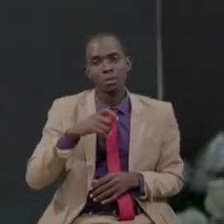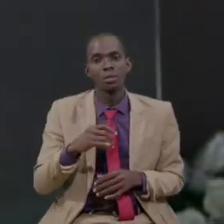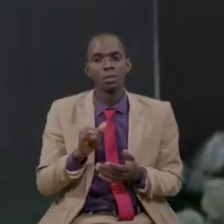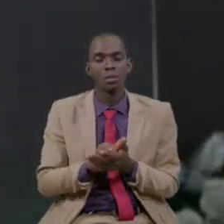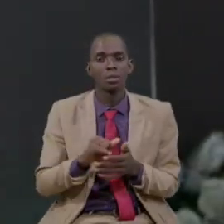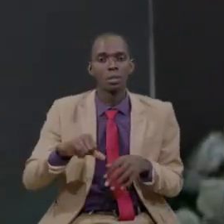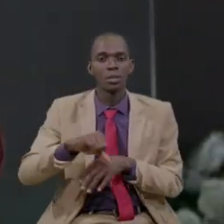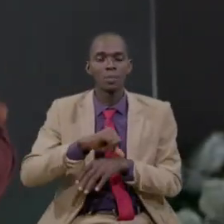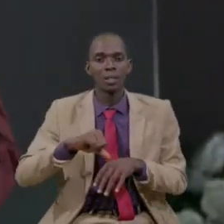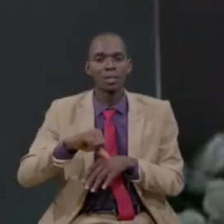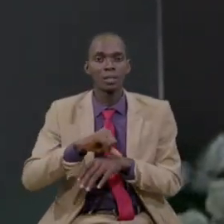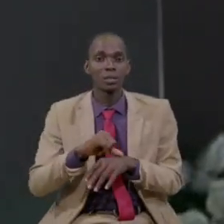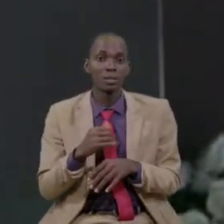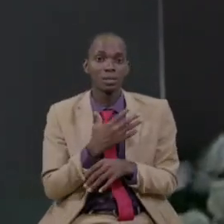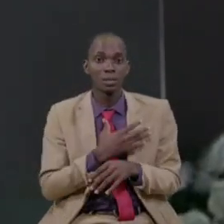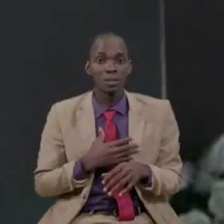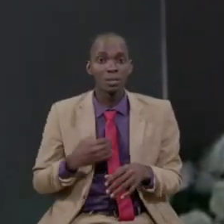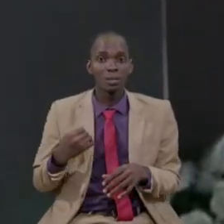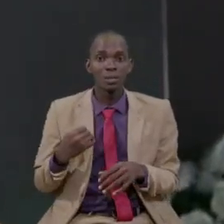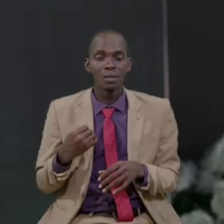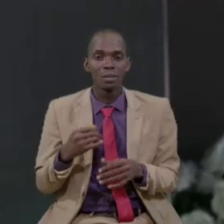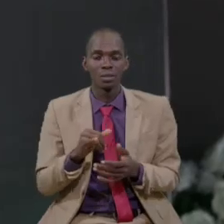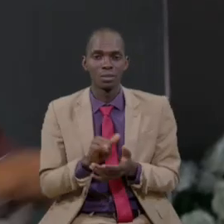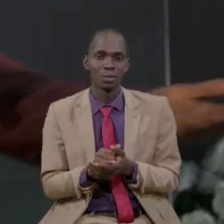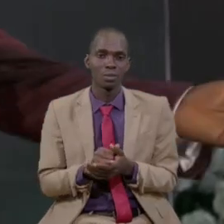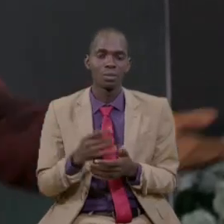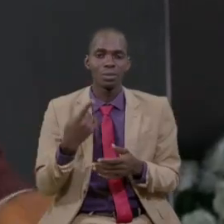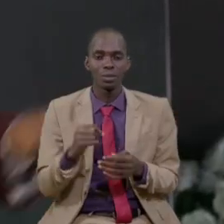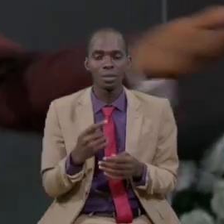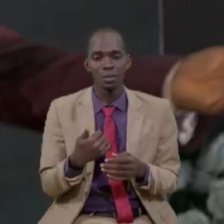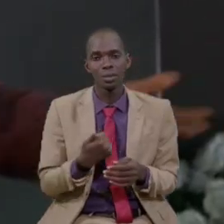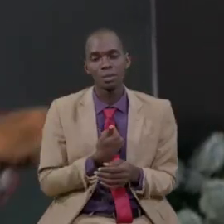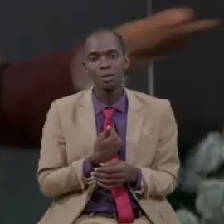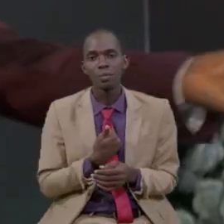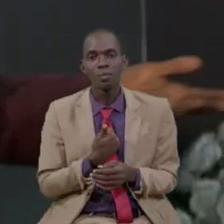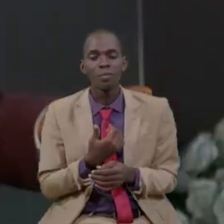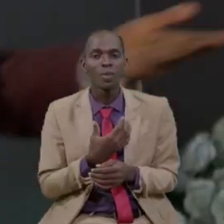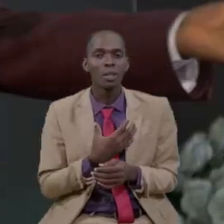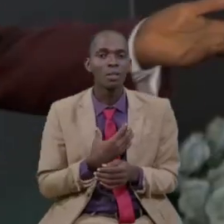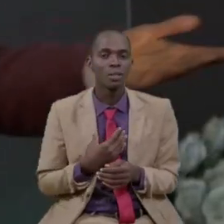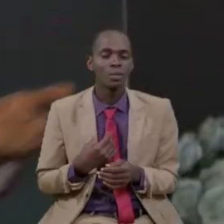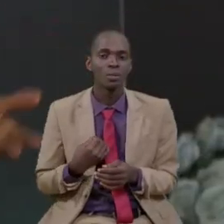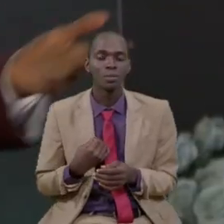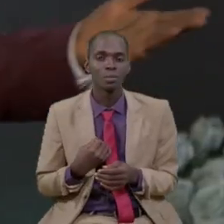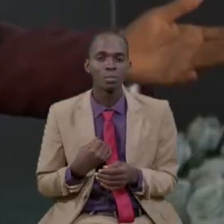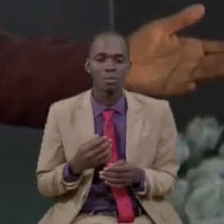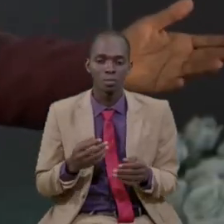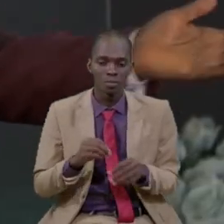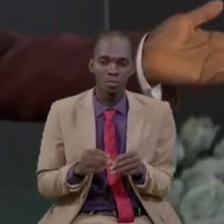go out not to destroy ourselves. What's my gain? I'm casting out a devil from